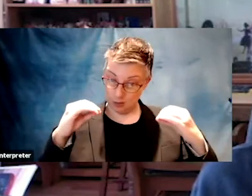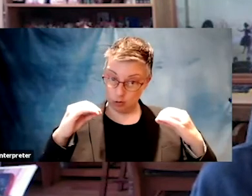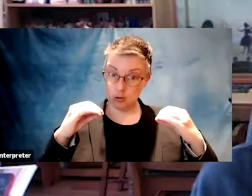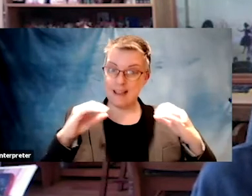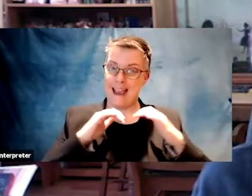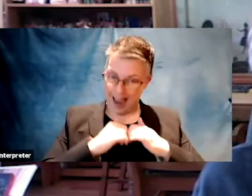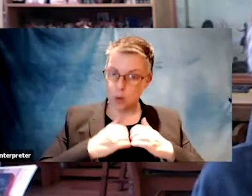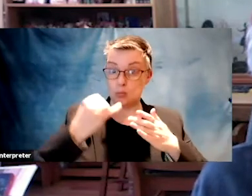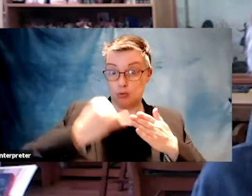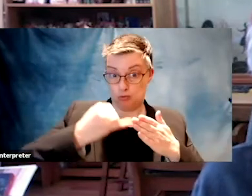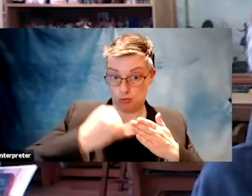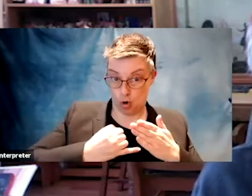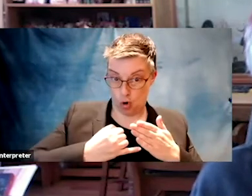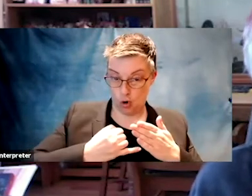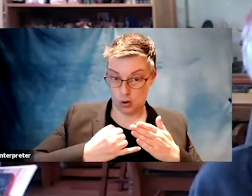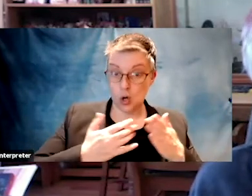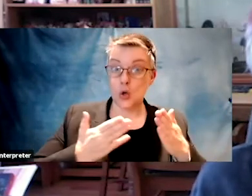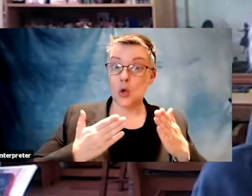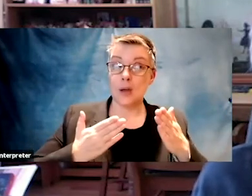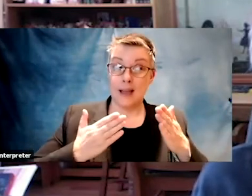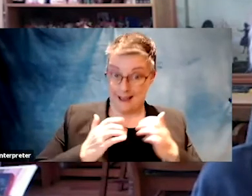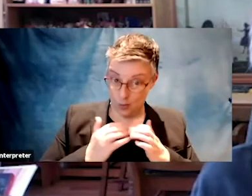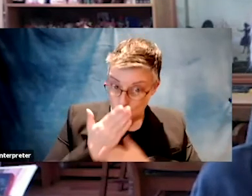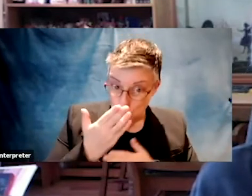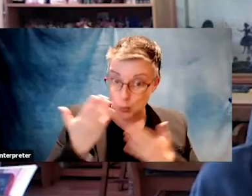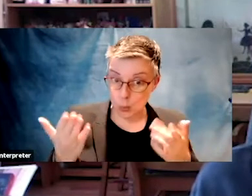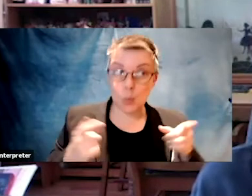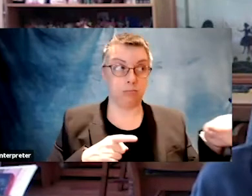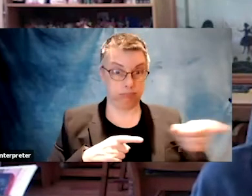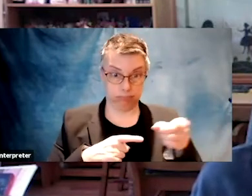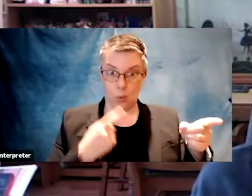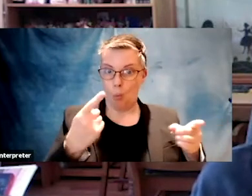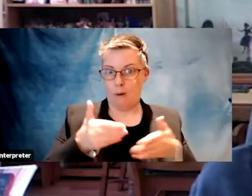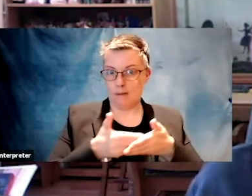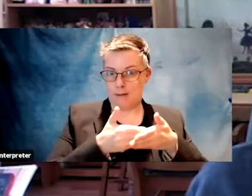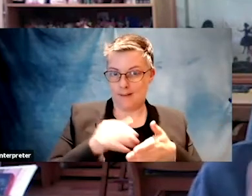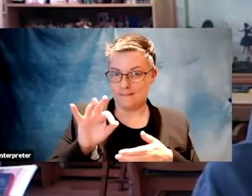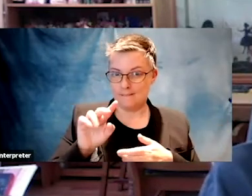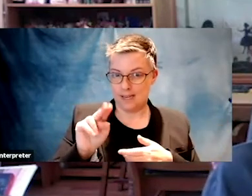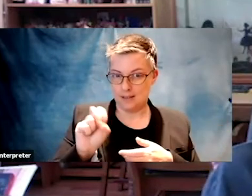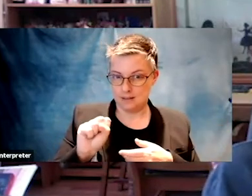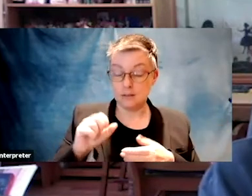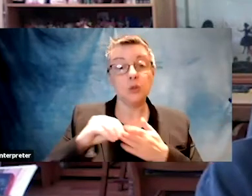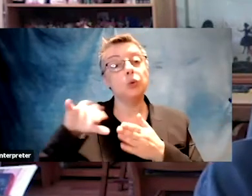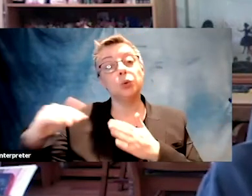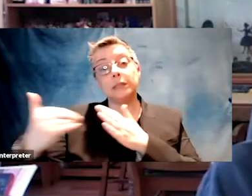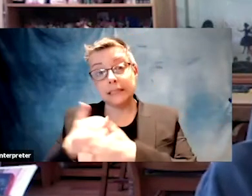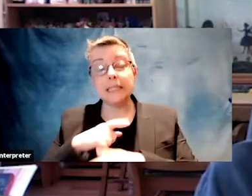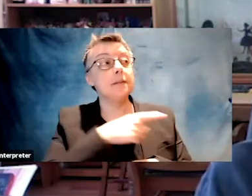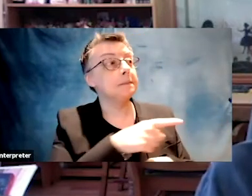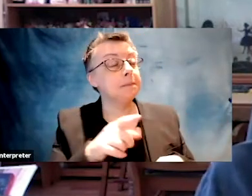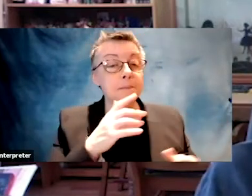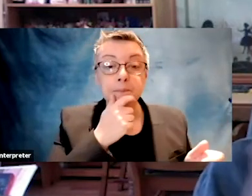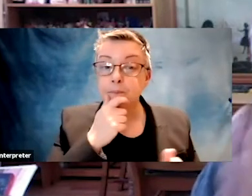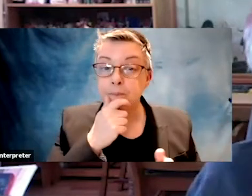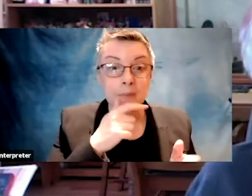uh, how to draw through drawing one of the fetuses. So student comes in, they choose one of the